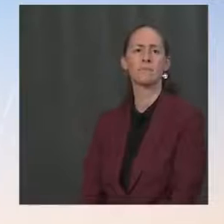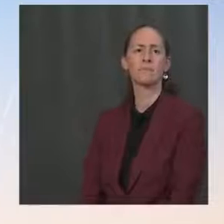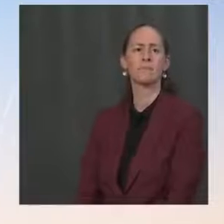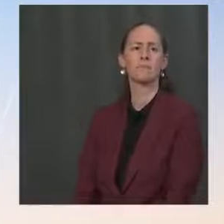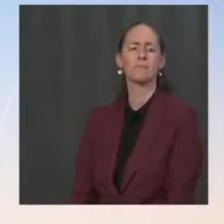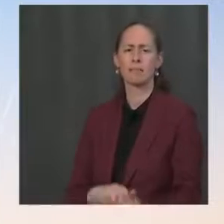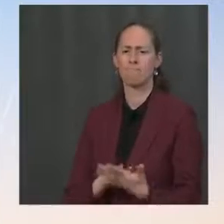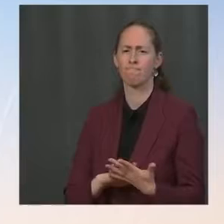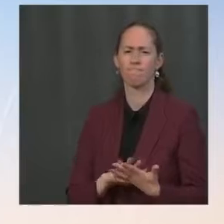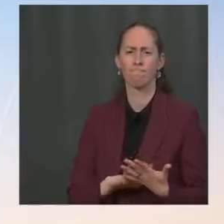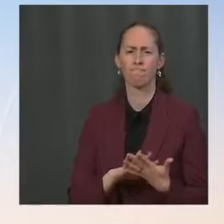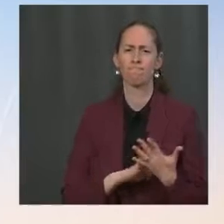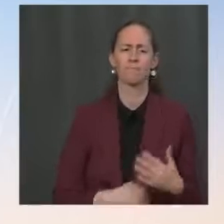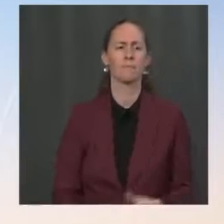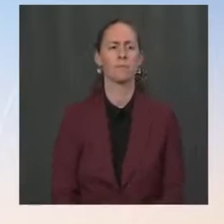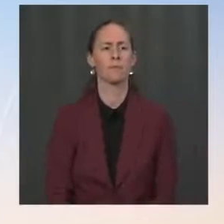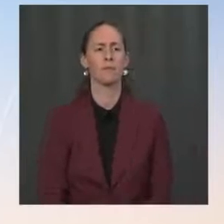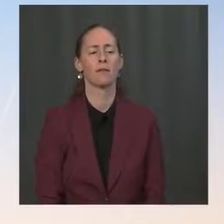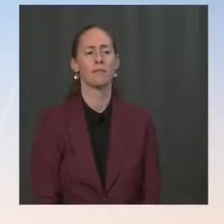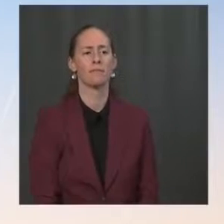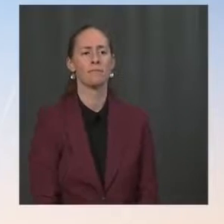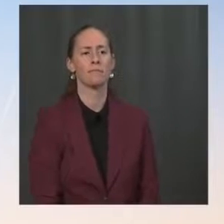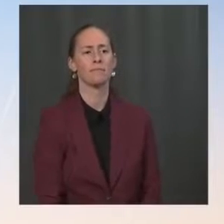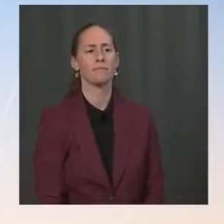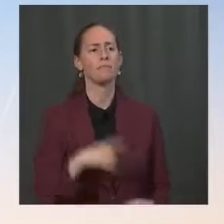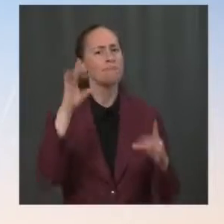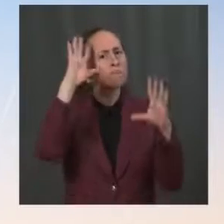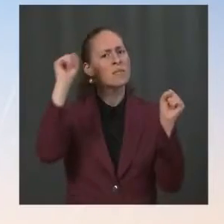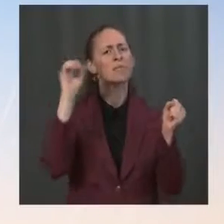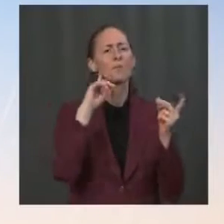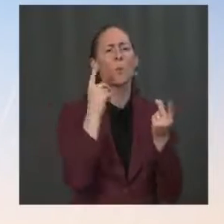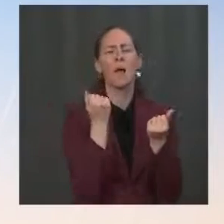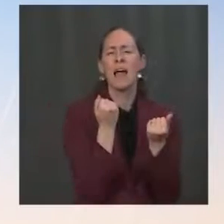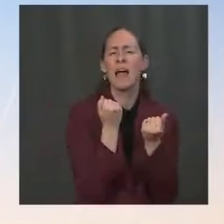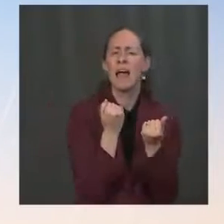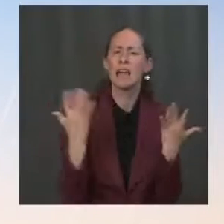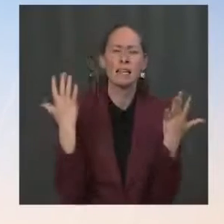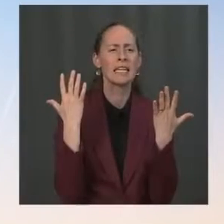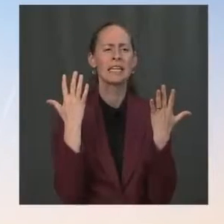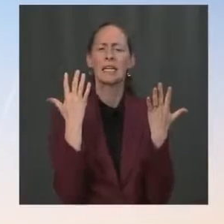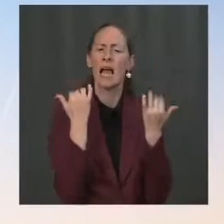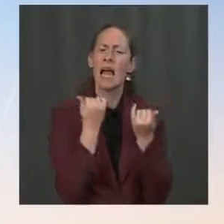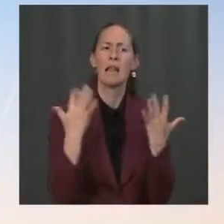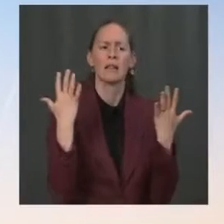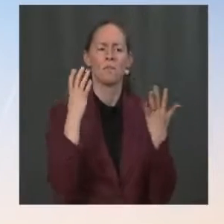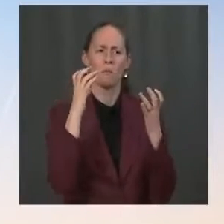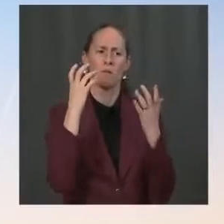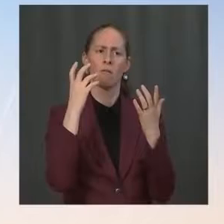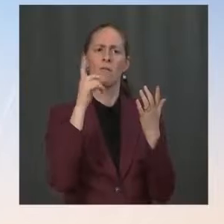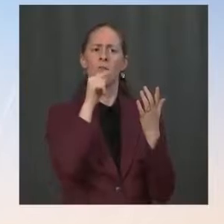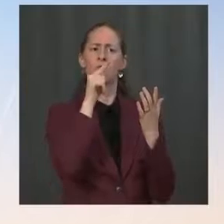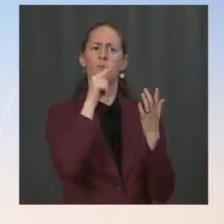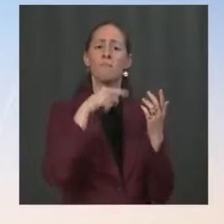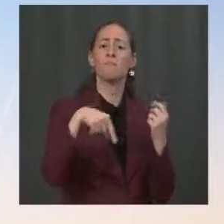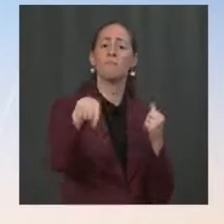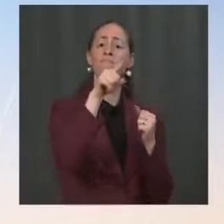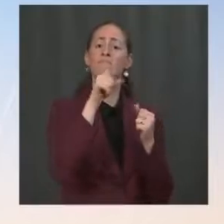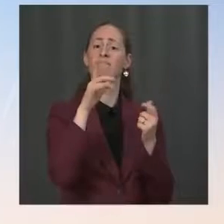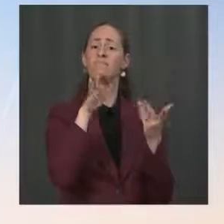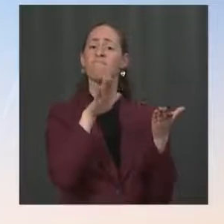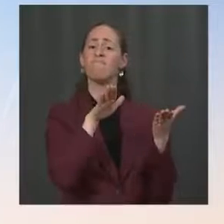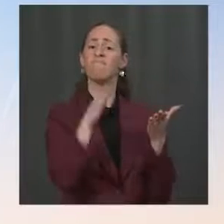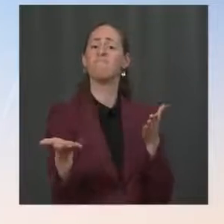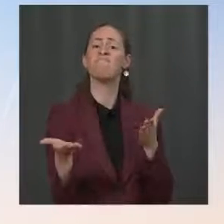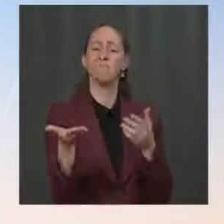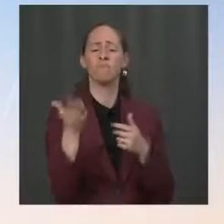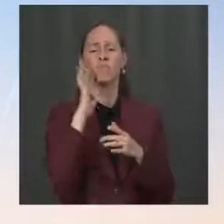I'm certain the president will do everything he can to honor the sacrifice and the service of the lives who were lost today. I